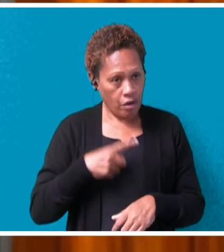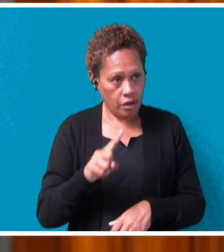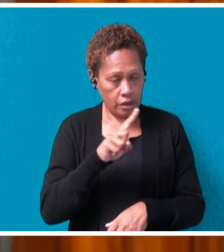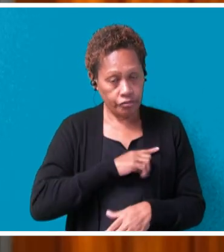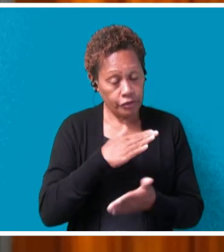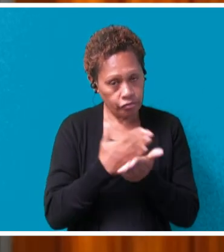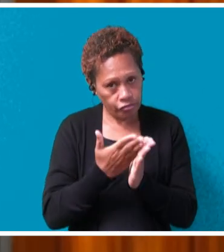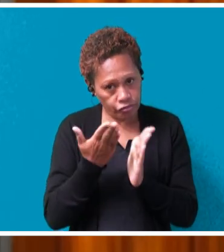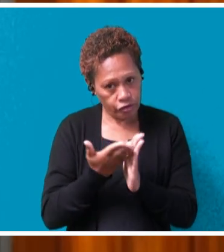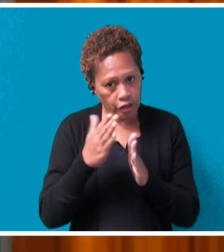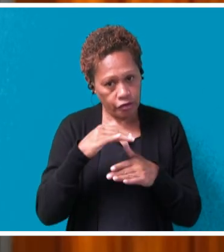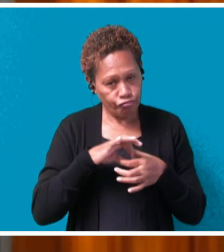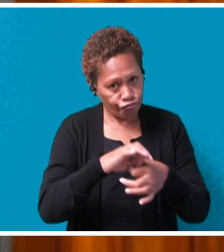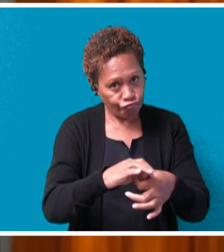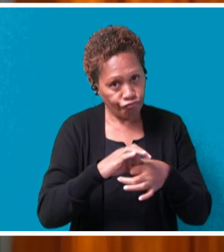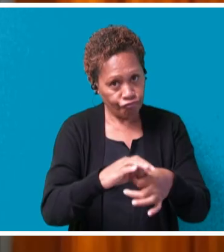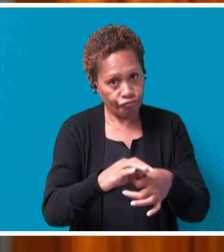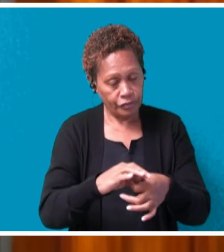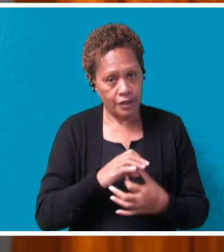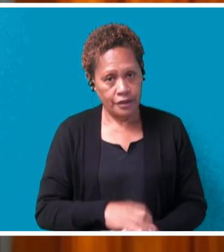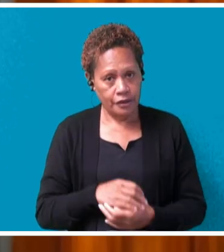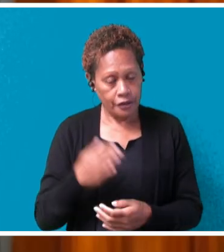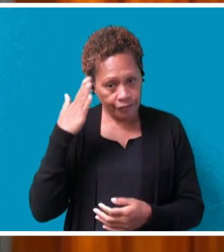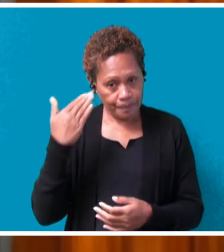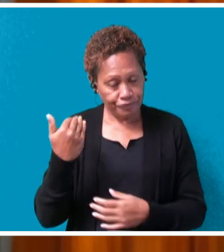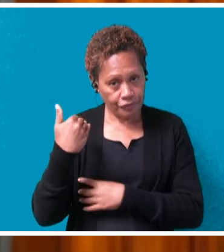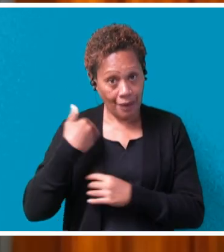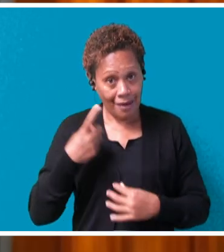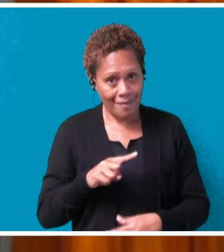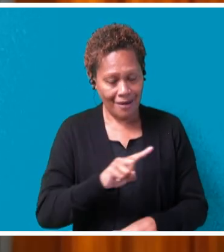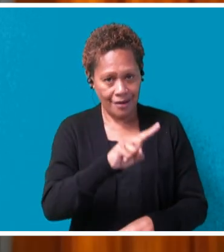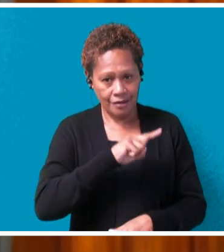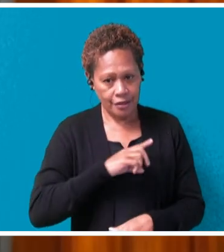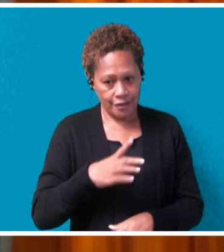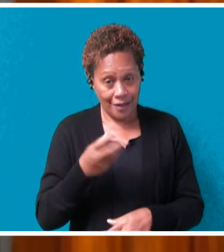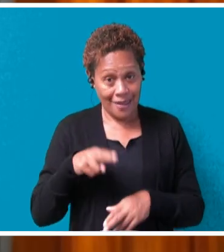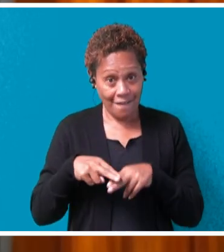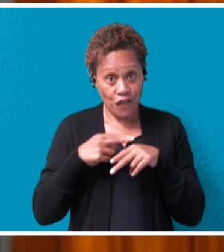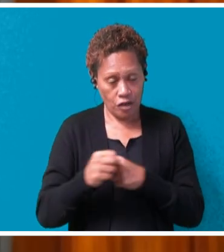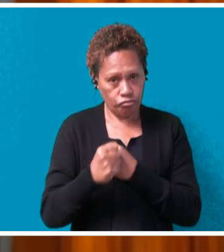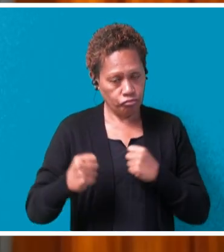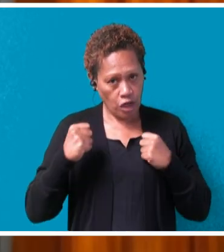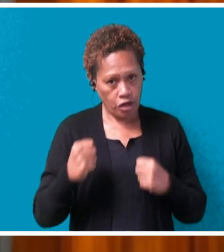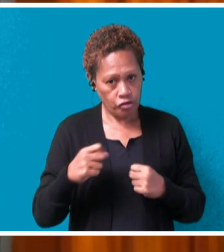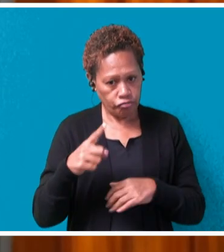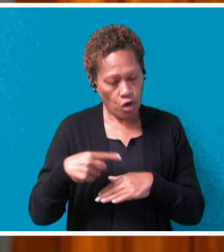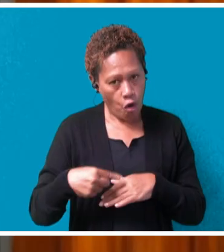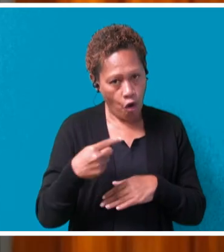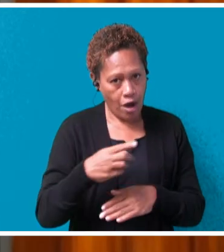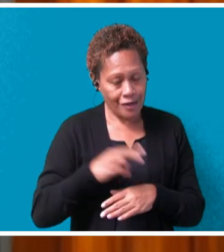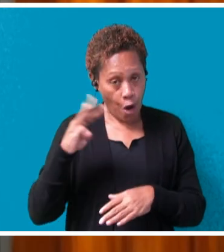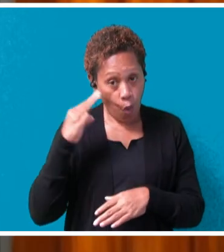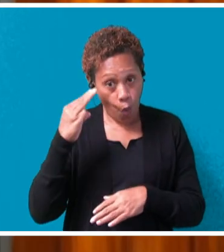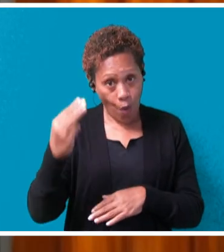national journey. It reminds us that Fiji's strength lies in the sovereignty of its people, the wisdom of our